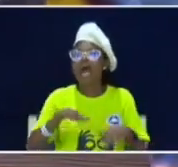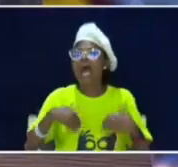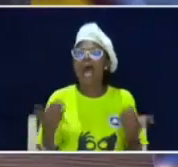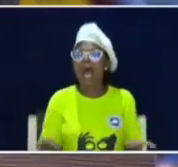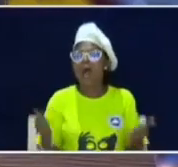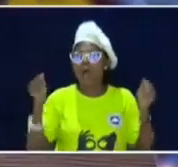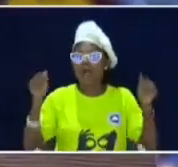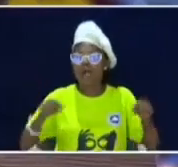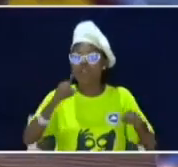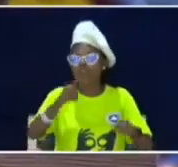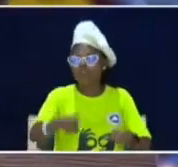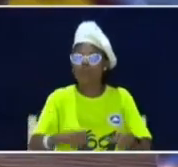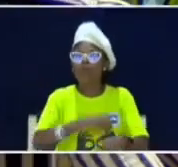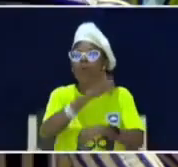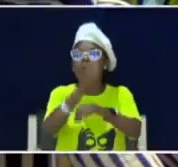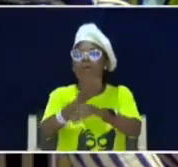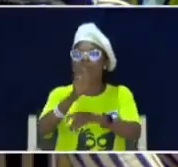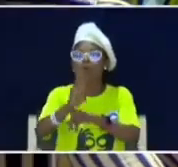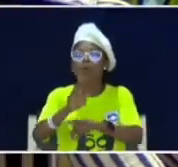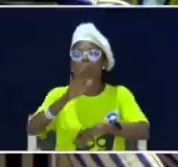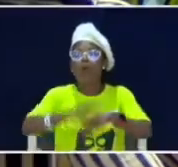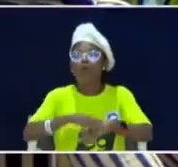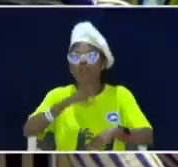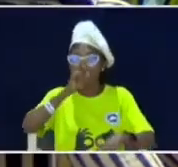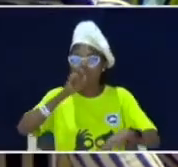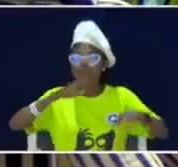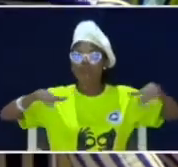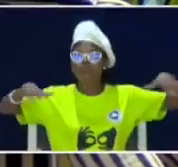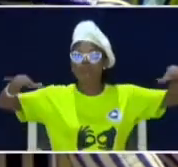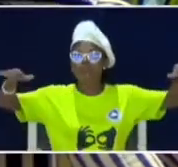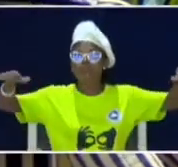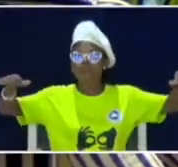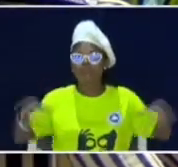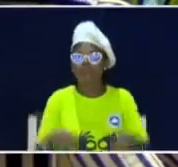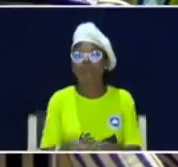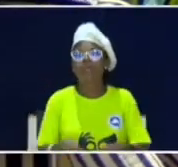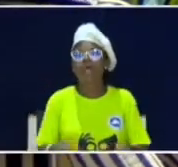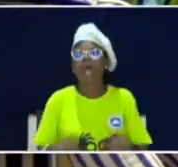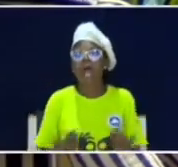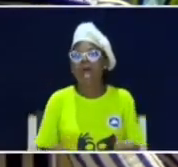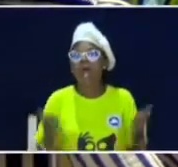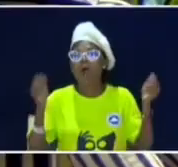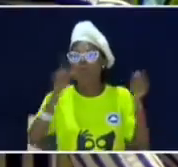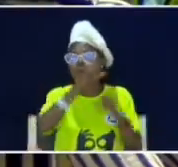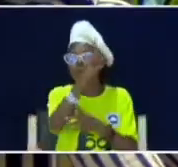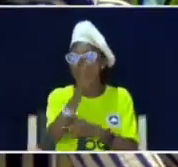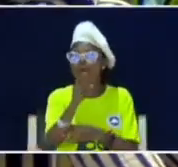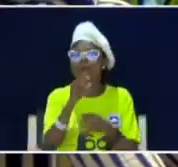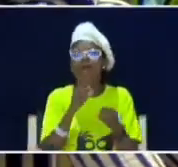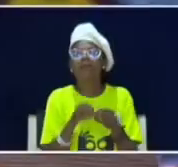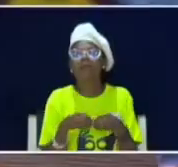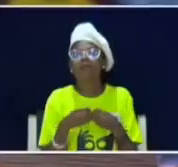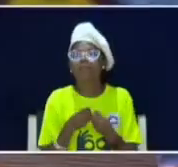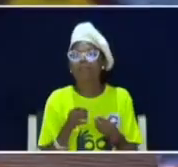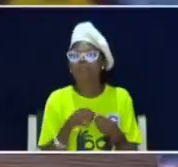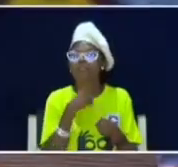must mount up on the eagle's wing? We've discussed extensively why you must mount up. Now can I tell